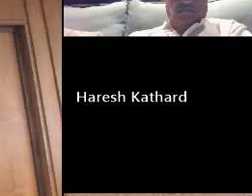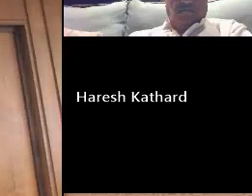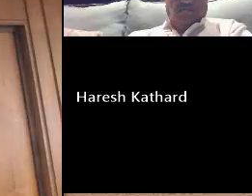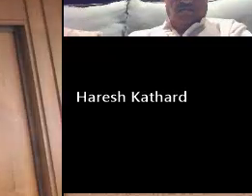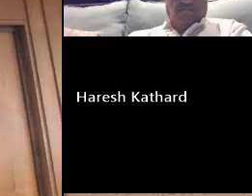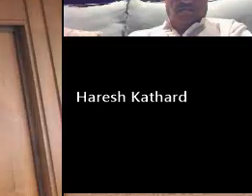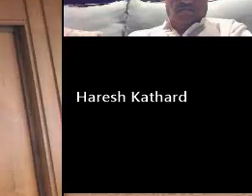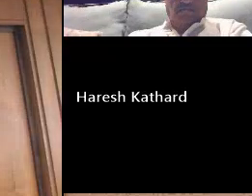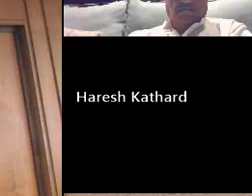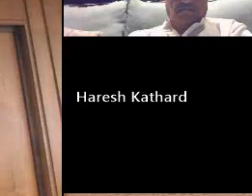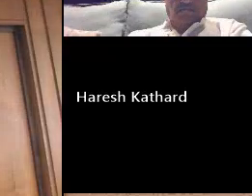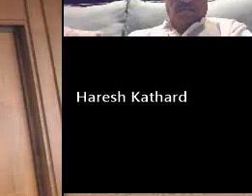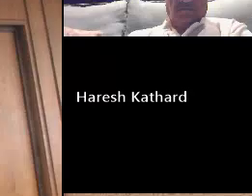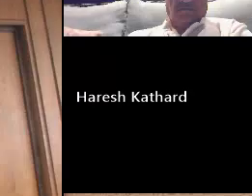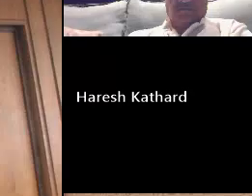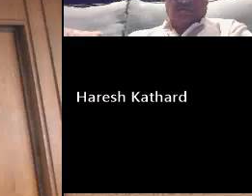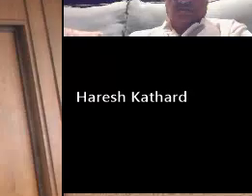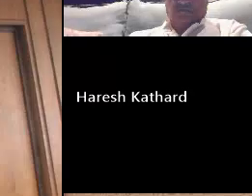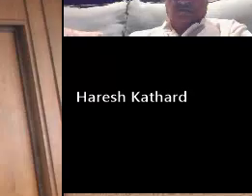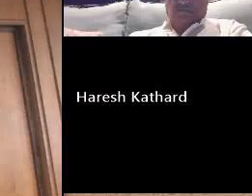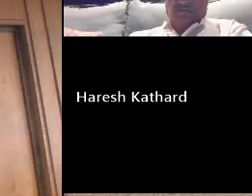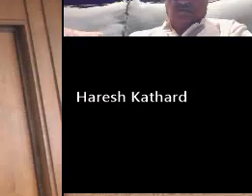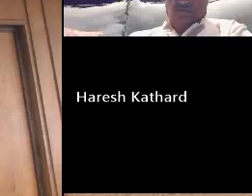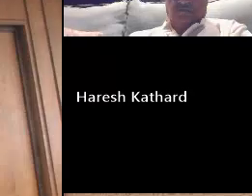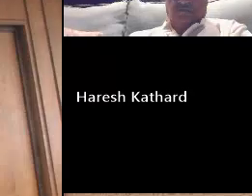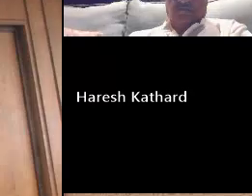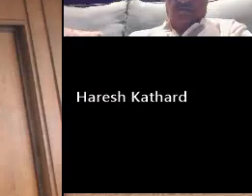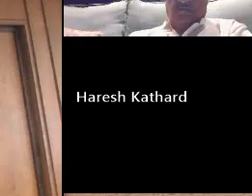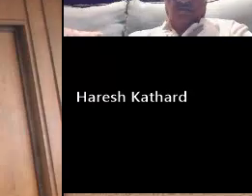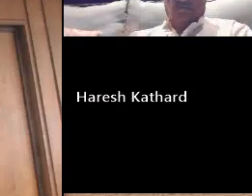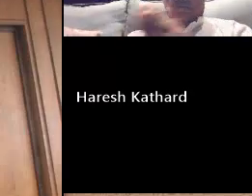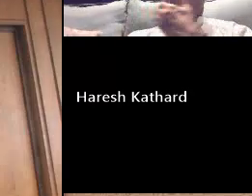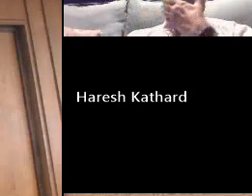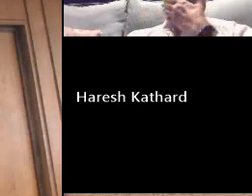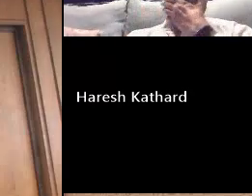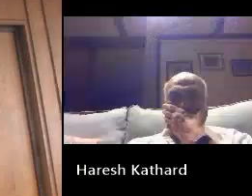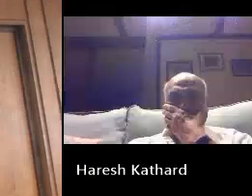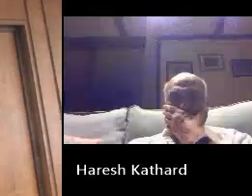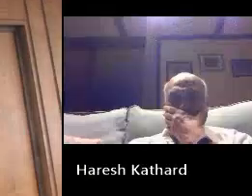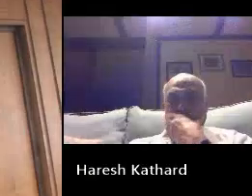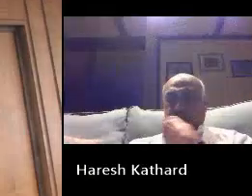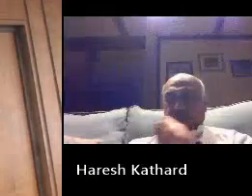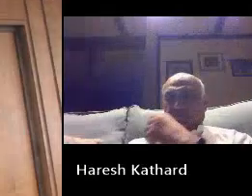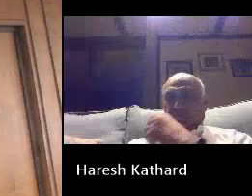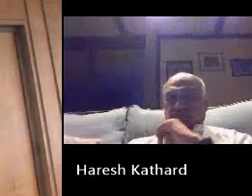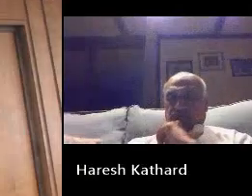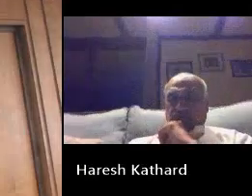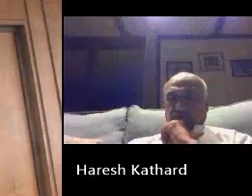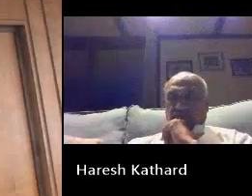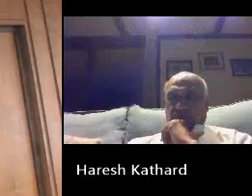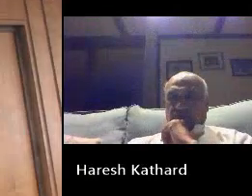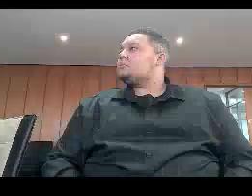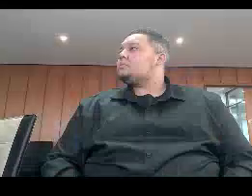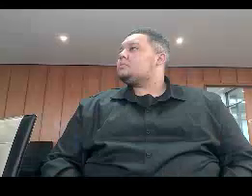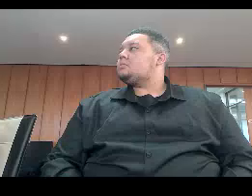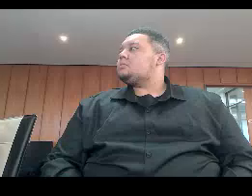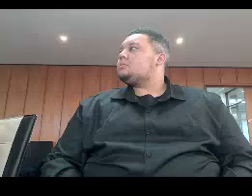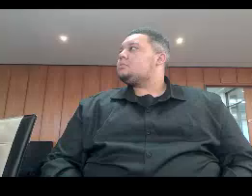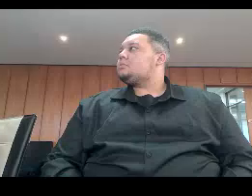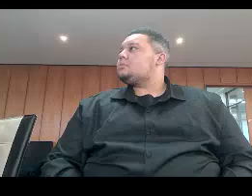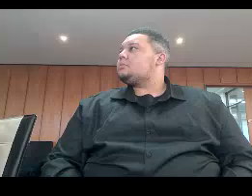Oh, you sharing your slides. maybe share your first slide, just and then we know how all this